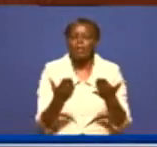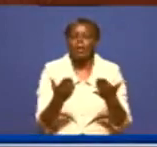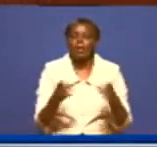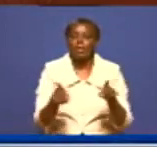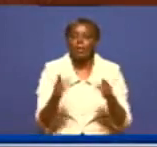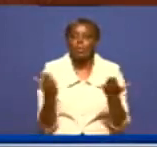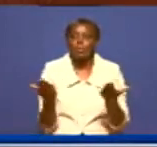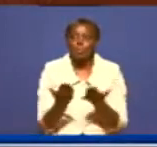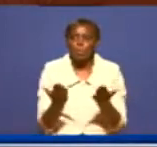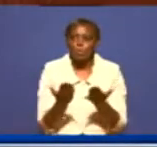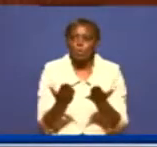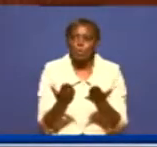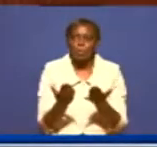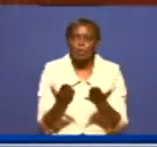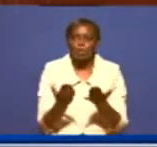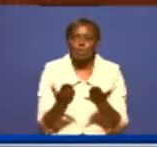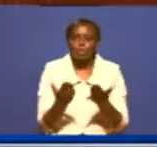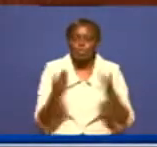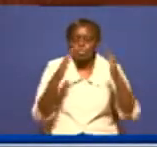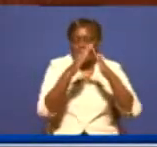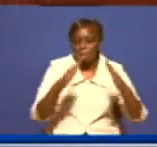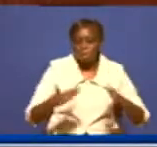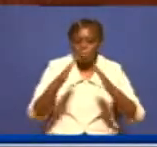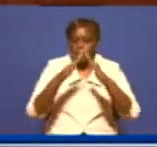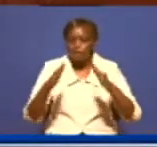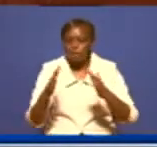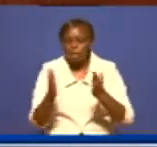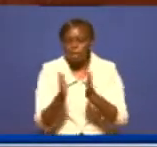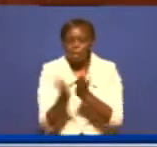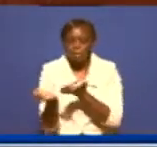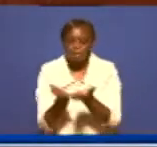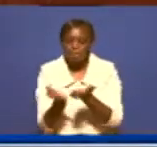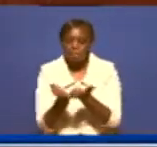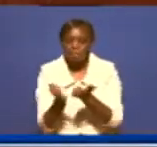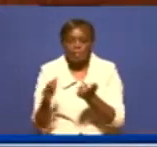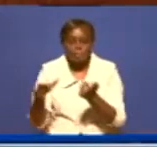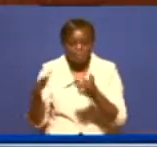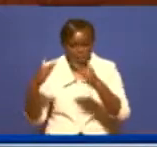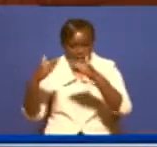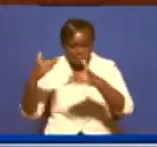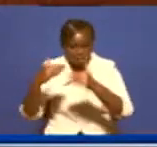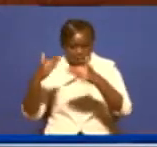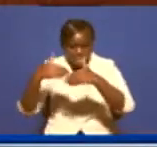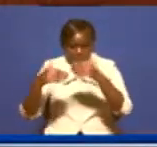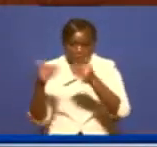is residential and where is a business premise. All this should be